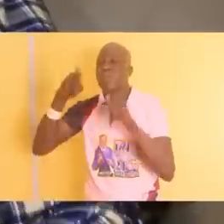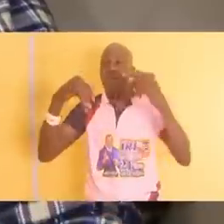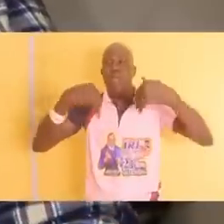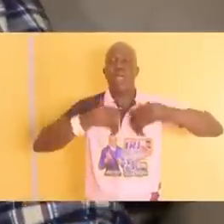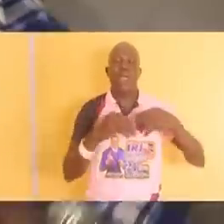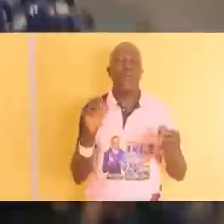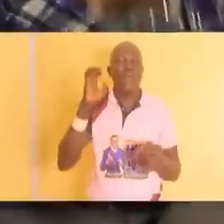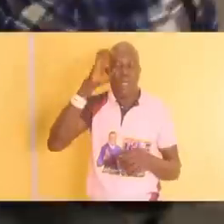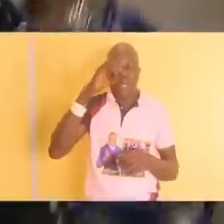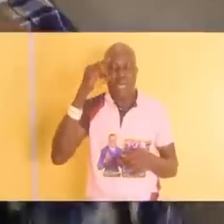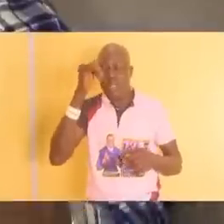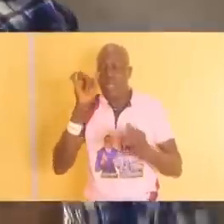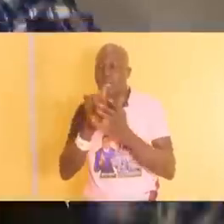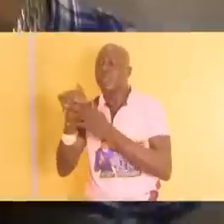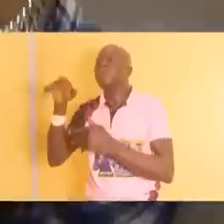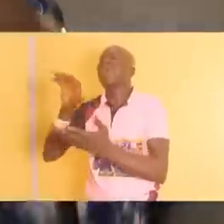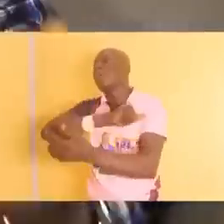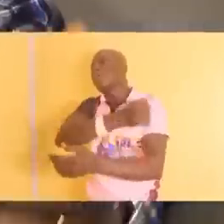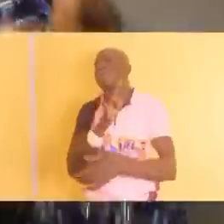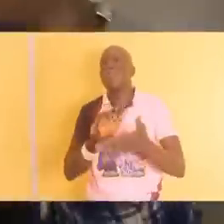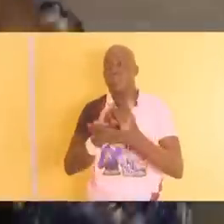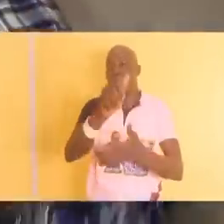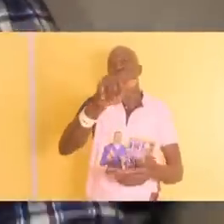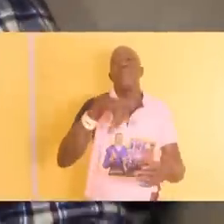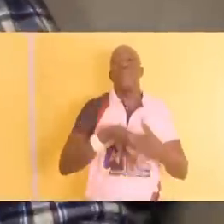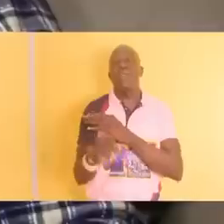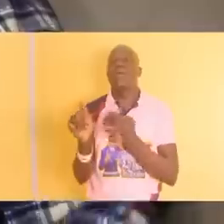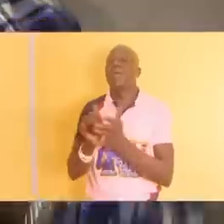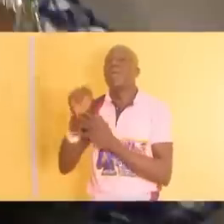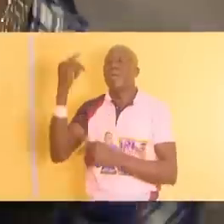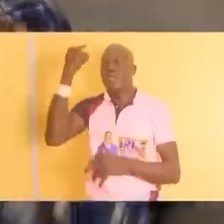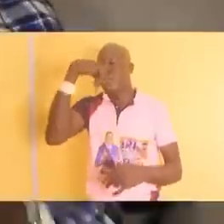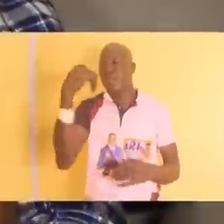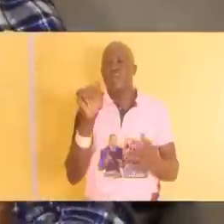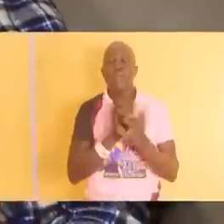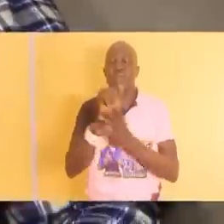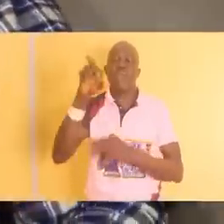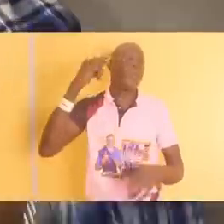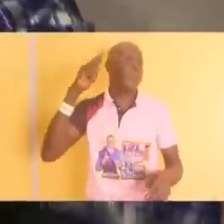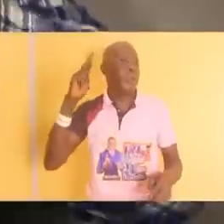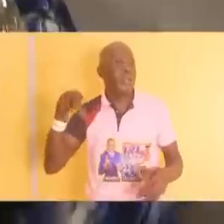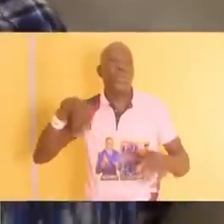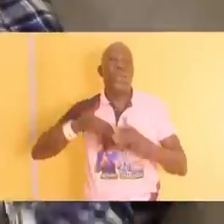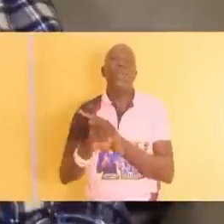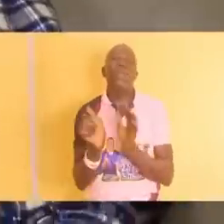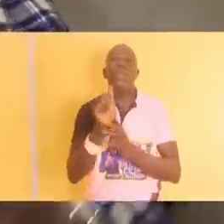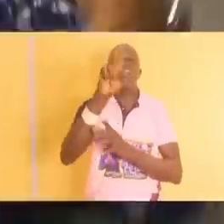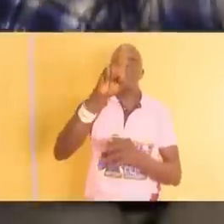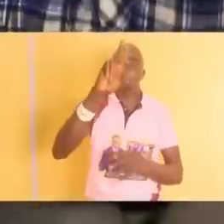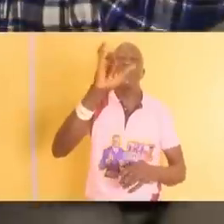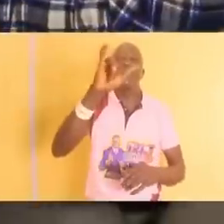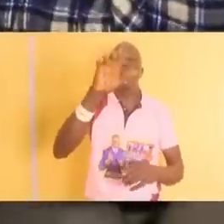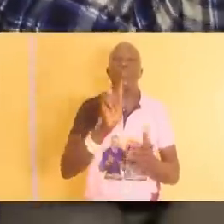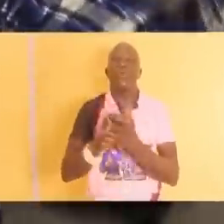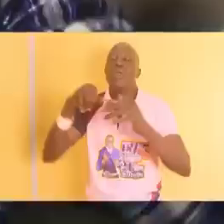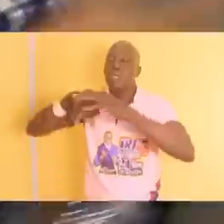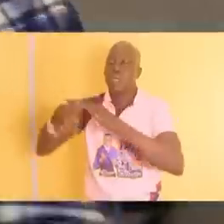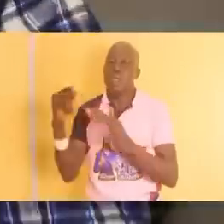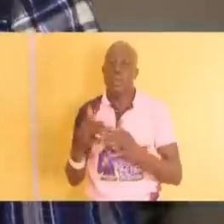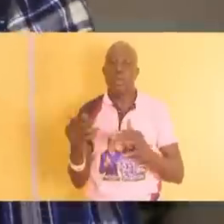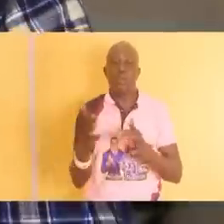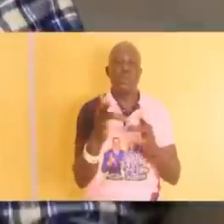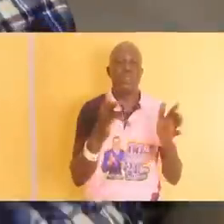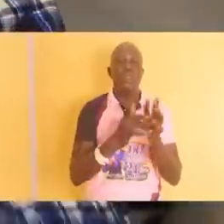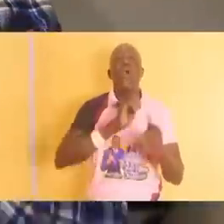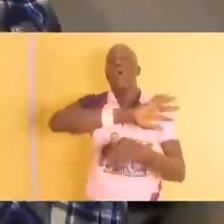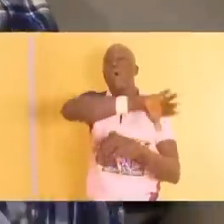have cataracts. If it's something else, believe we are praying on Facebook. We are praying on radio station. We are praying on YouTube. In the name